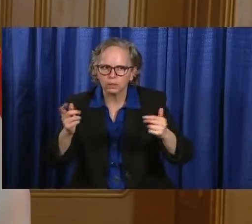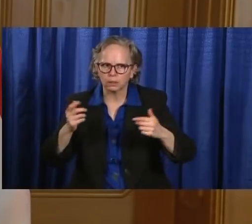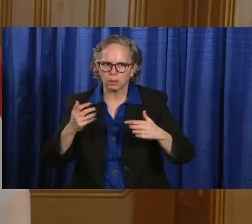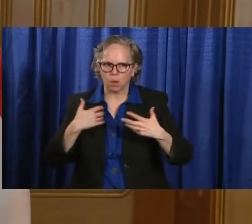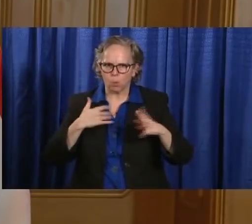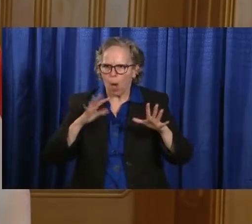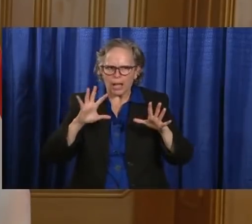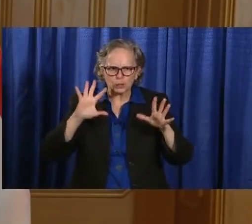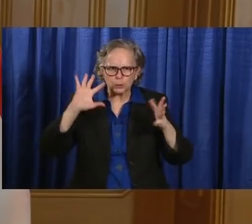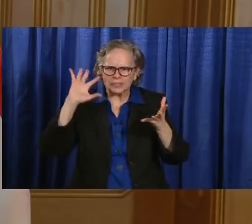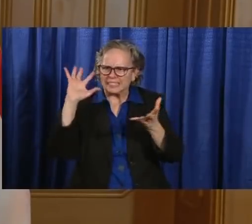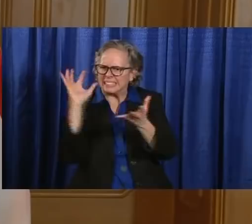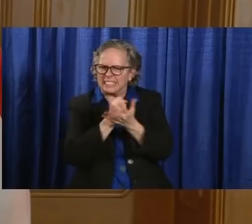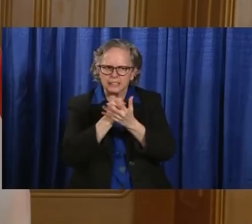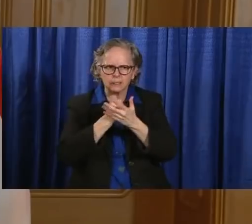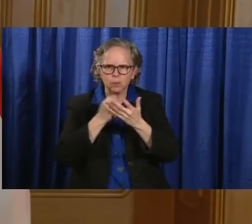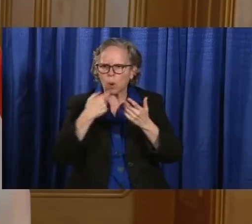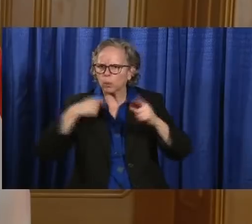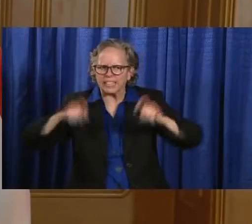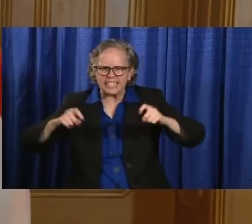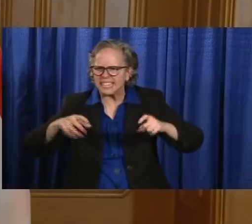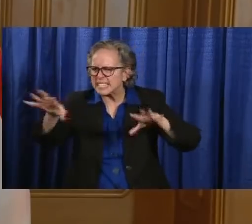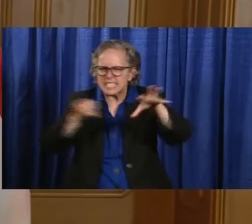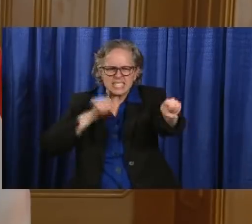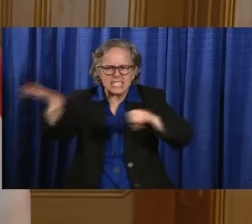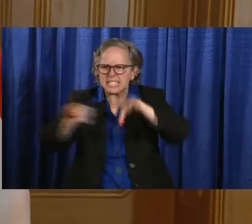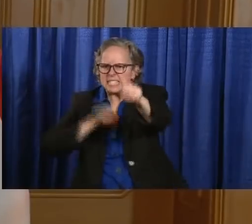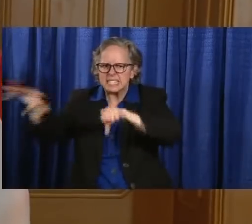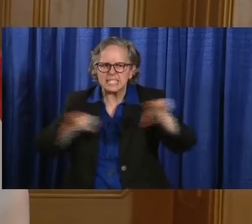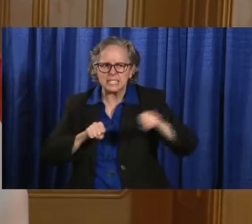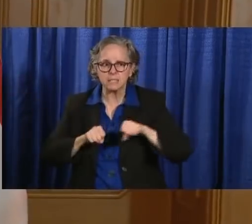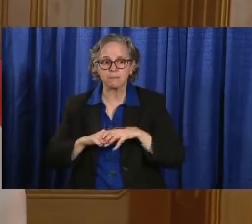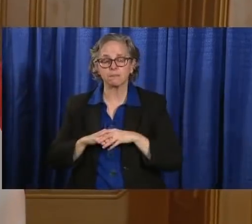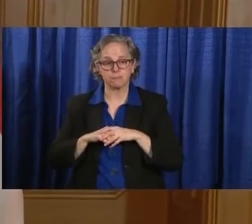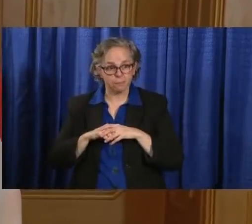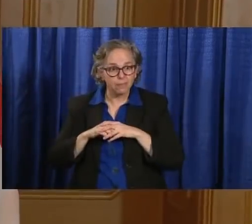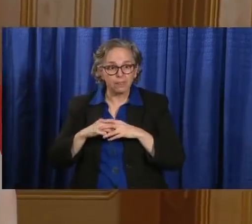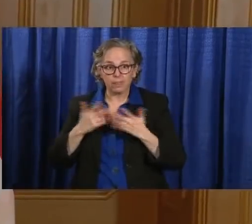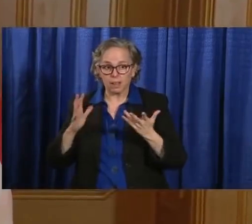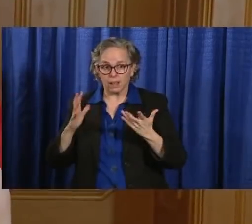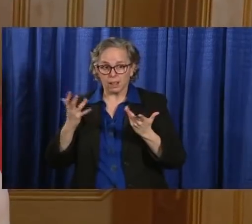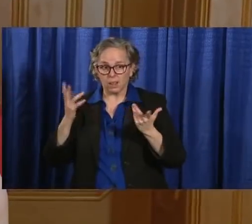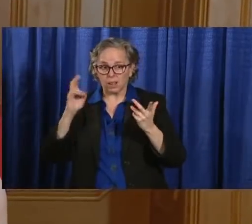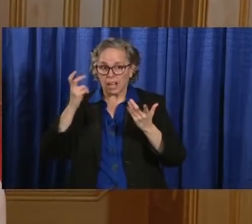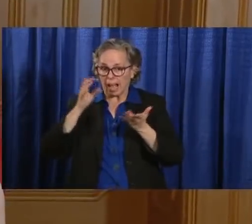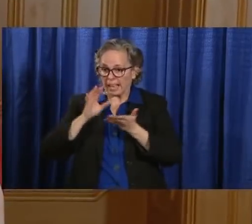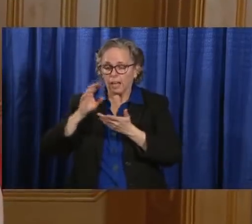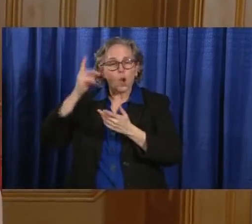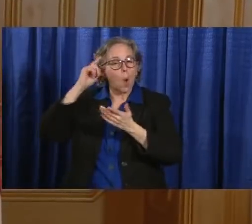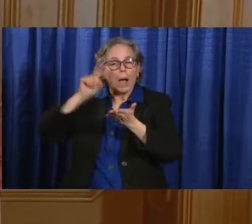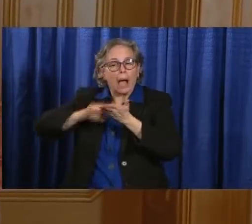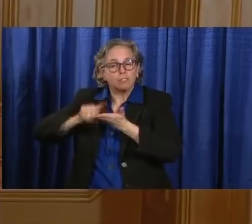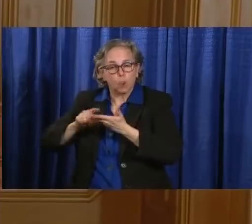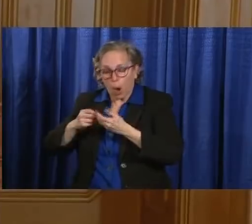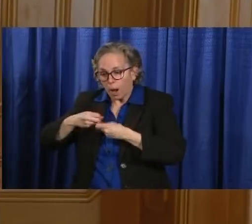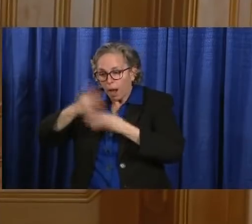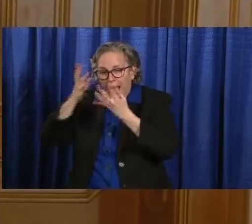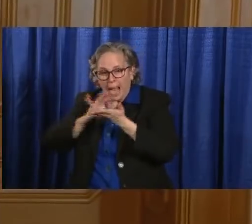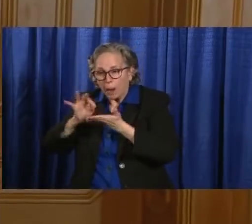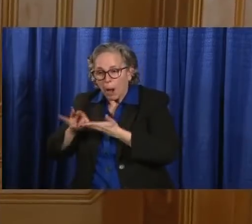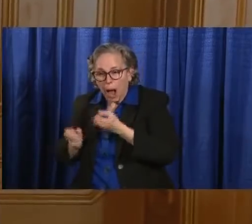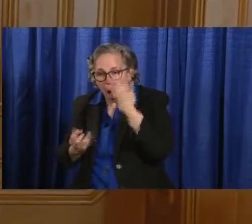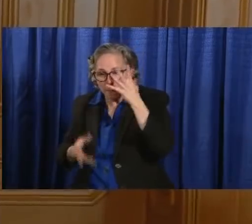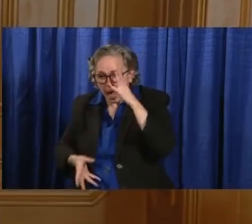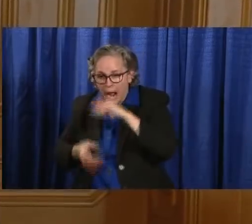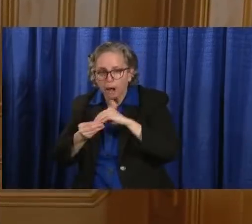that we are in the process of doing is taking a full inventory. Now you might say, well, why you have to take an inventory? Don't you know what you have?